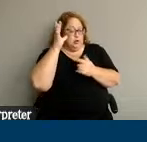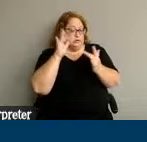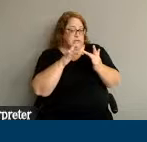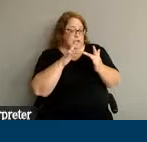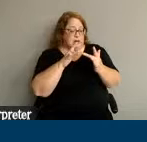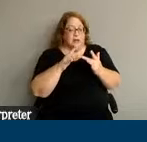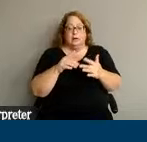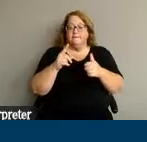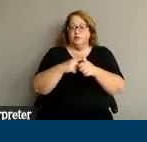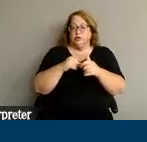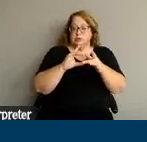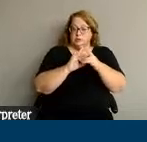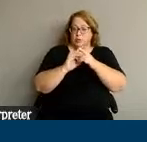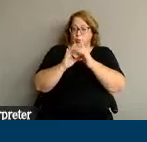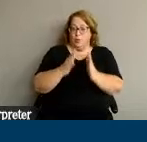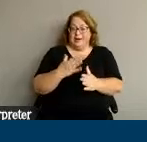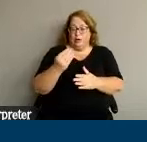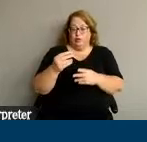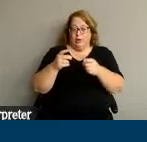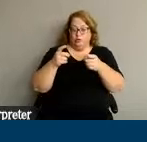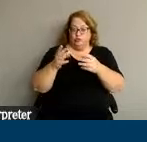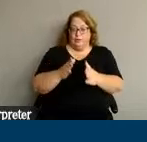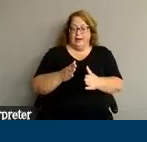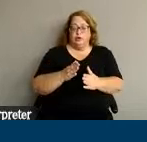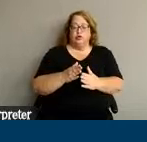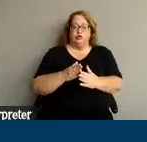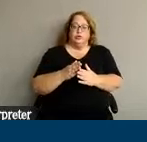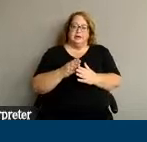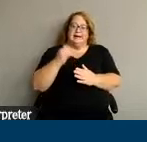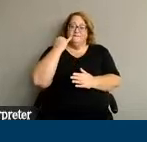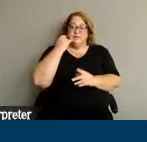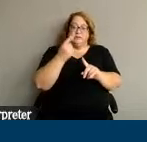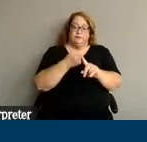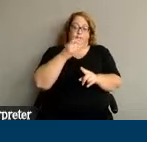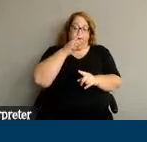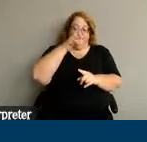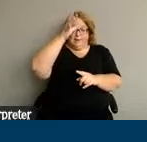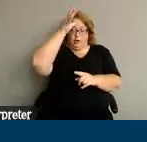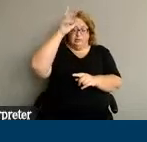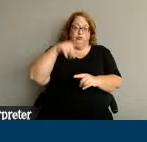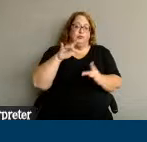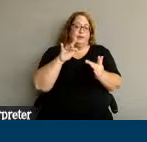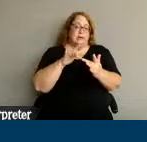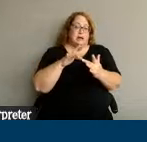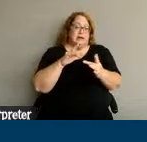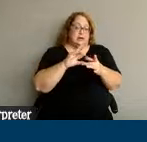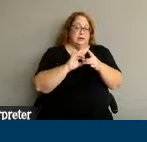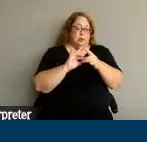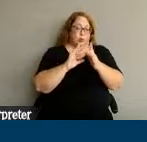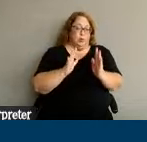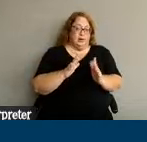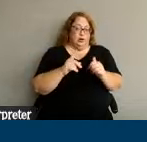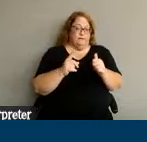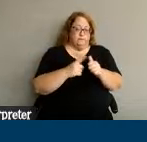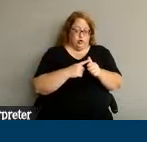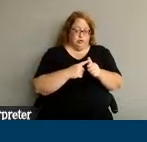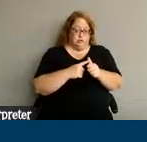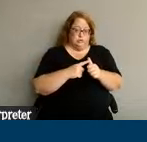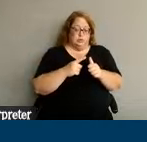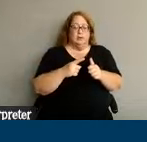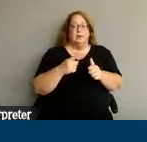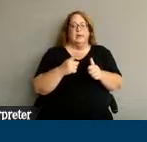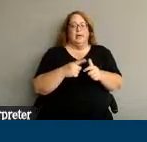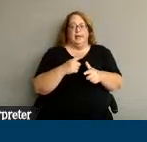First, it's going to be the coordinator and the director. If it's coming from a parent, they should be contacting the coordinator first. From